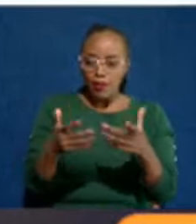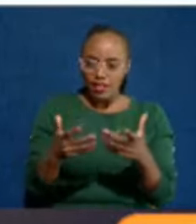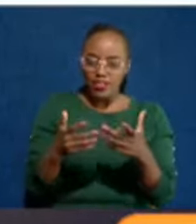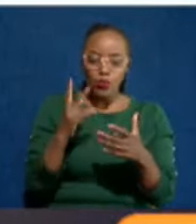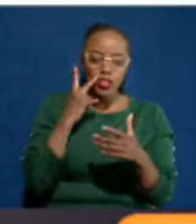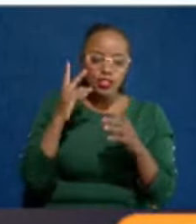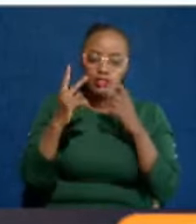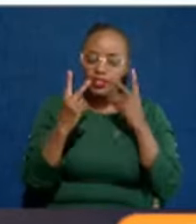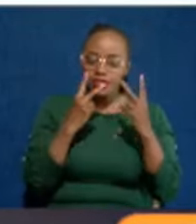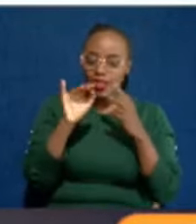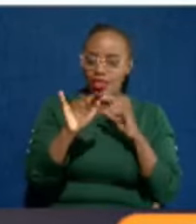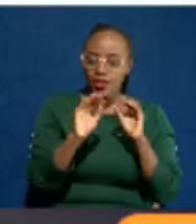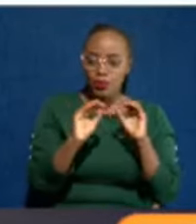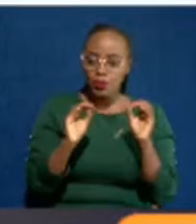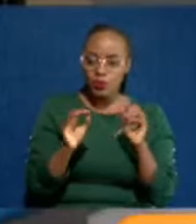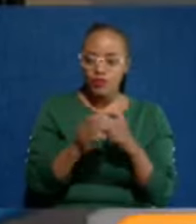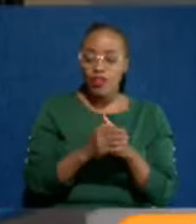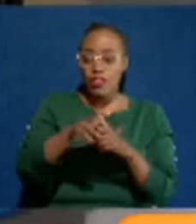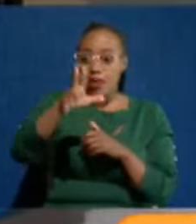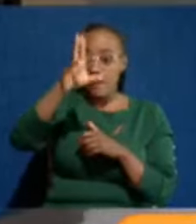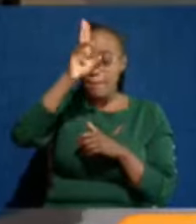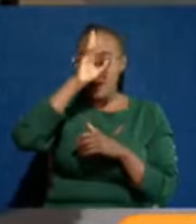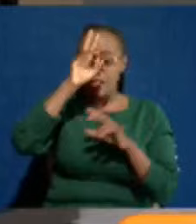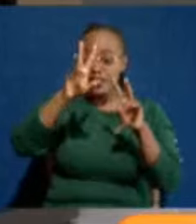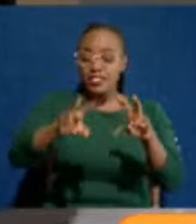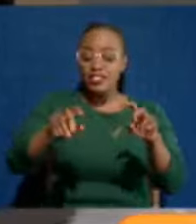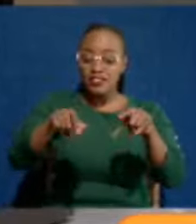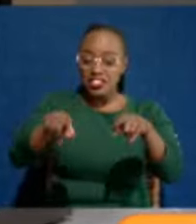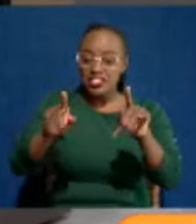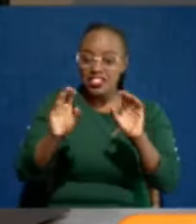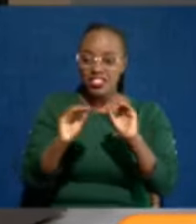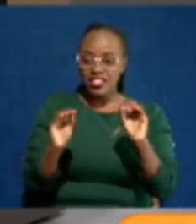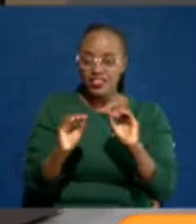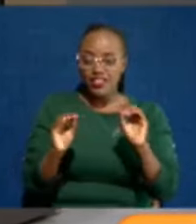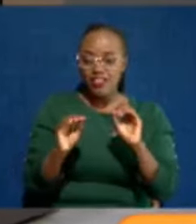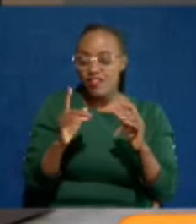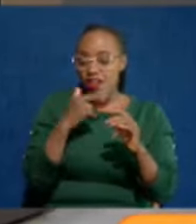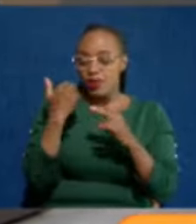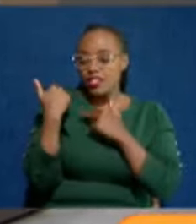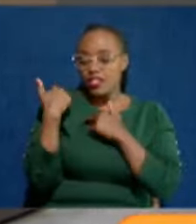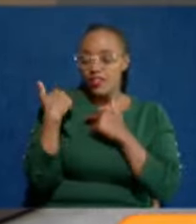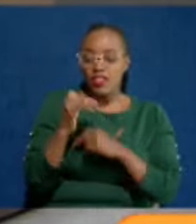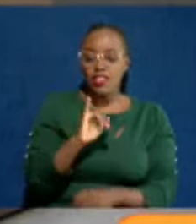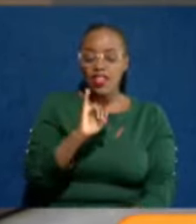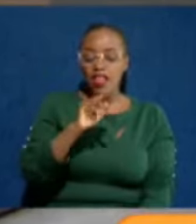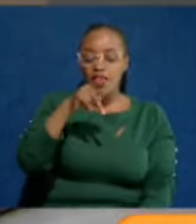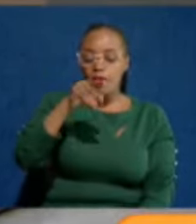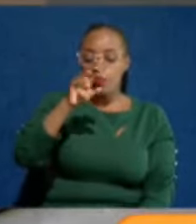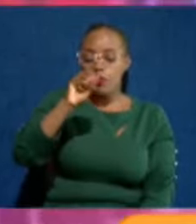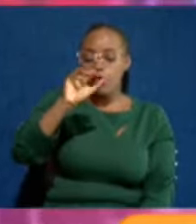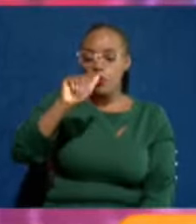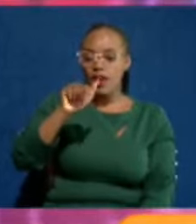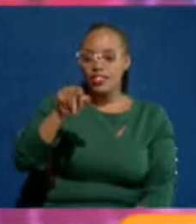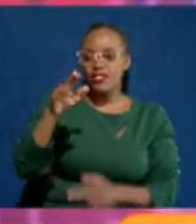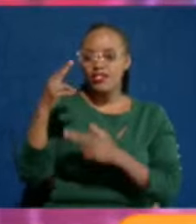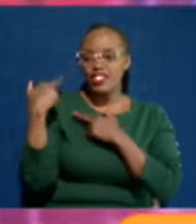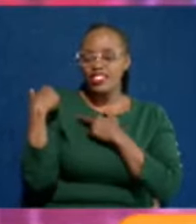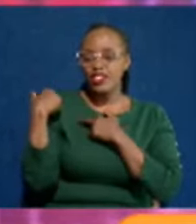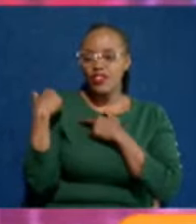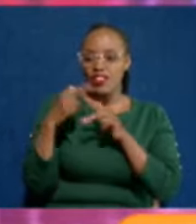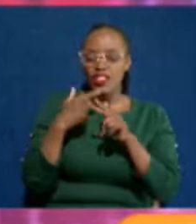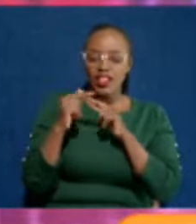they might tell you that the police will not investigate themselves, it is up to the Independent Policing Oversight Authority, who will then